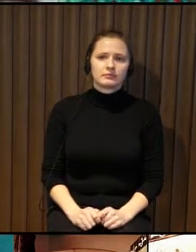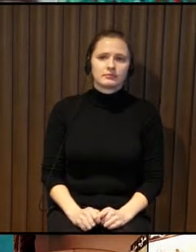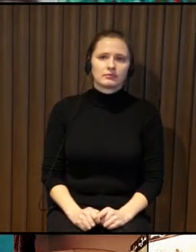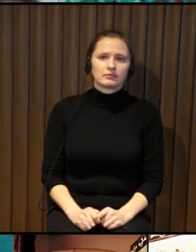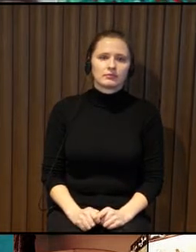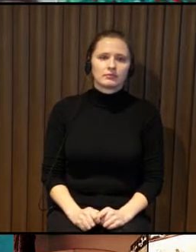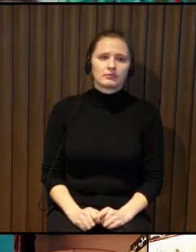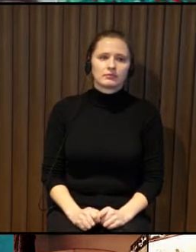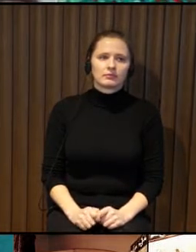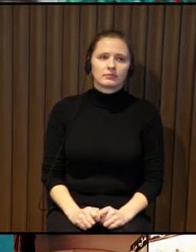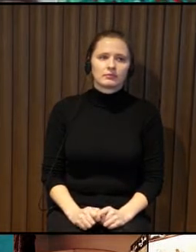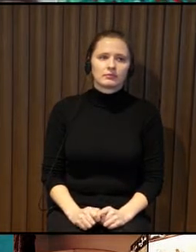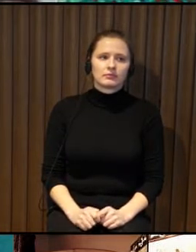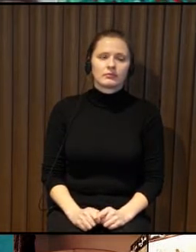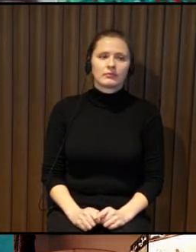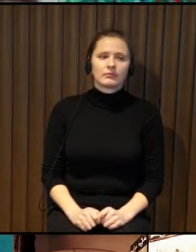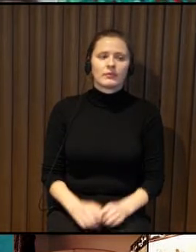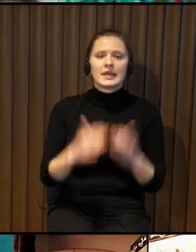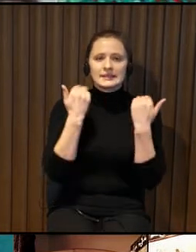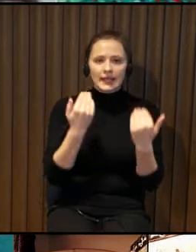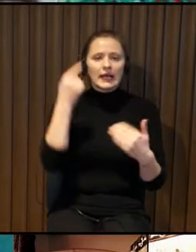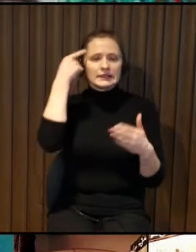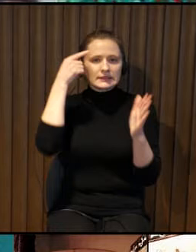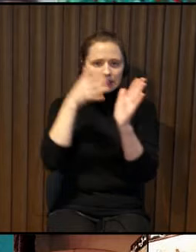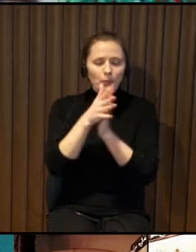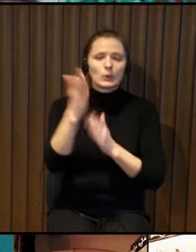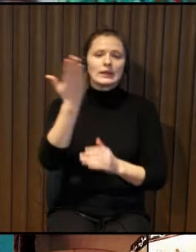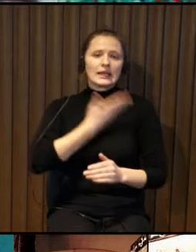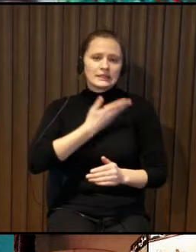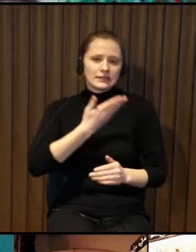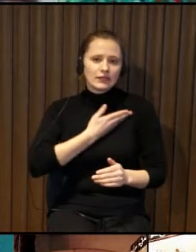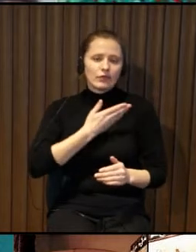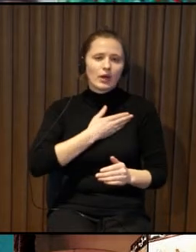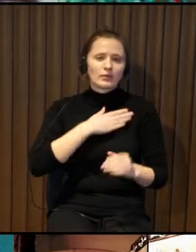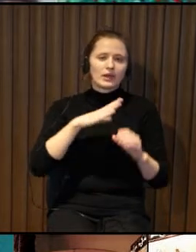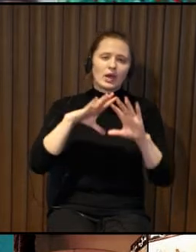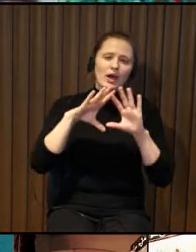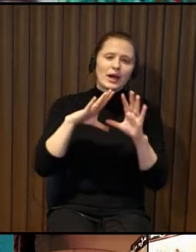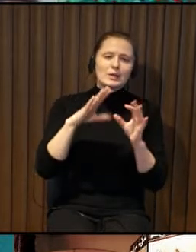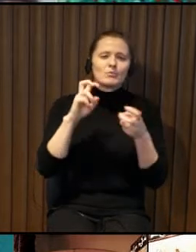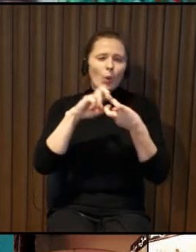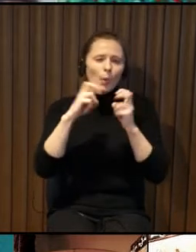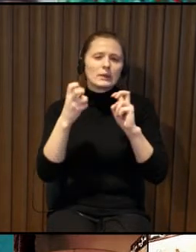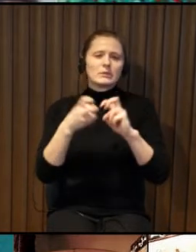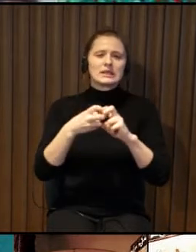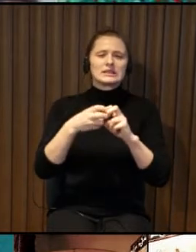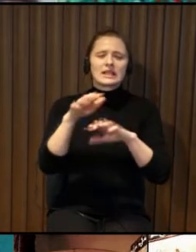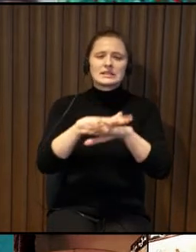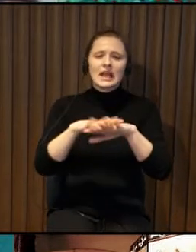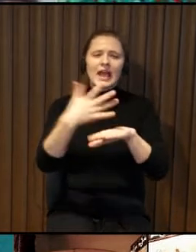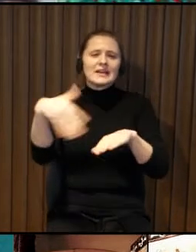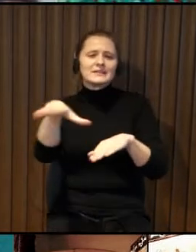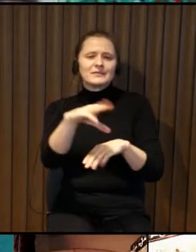unpredictable ways. All our goals, all our ministries, departments, responsibilities